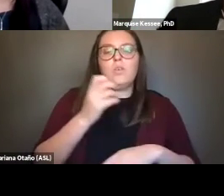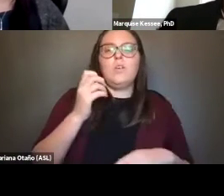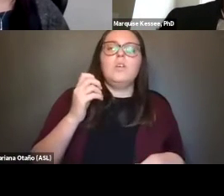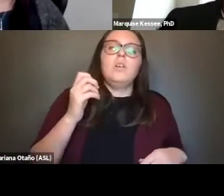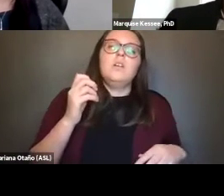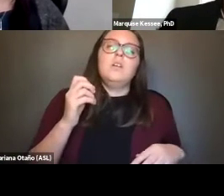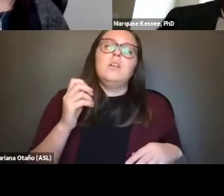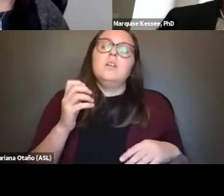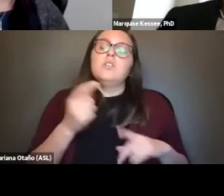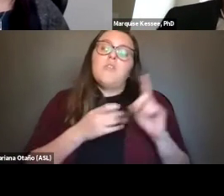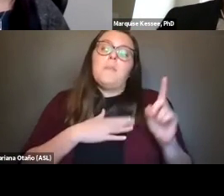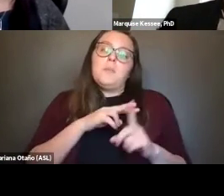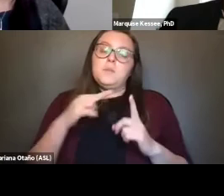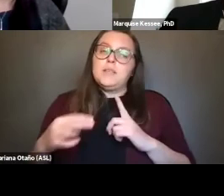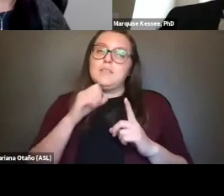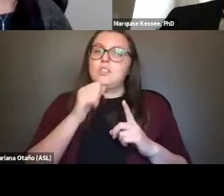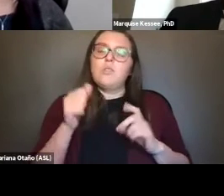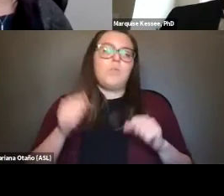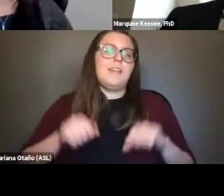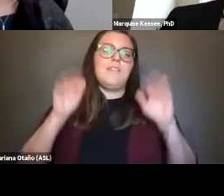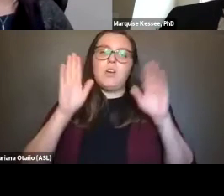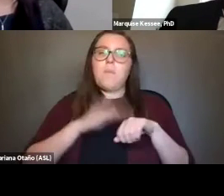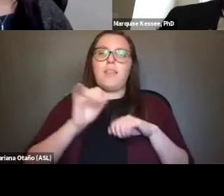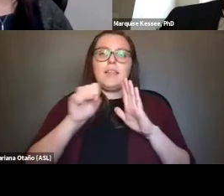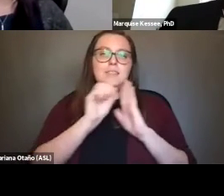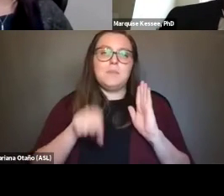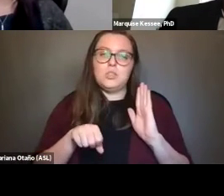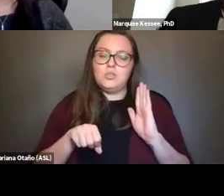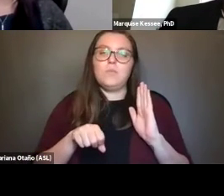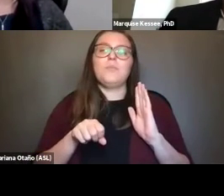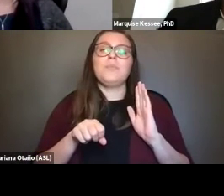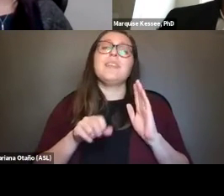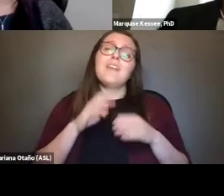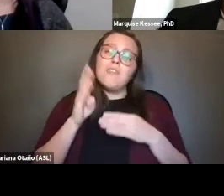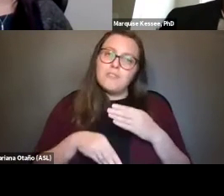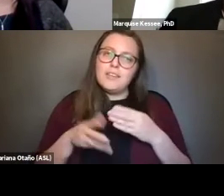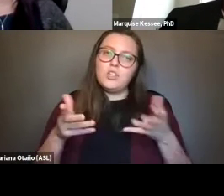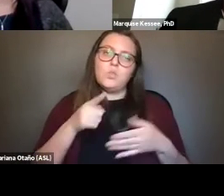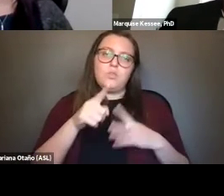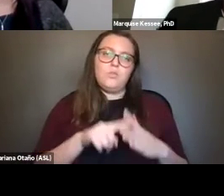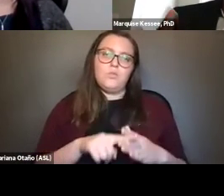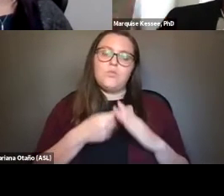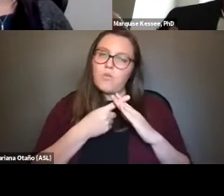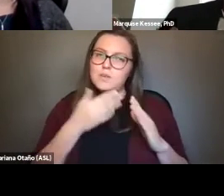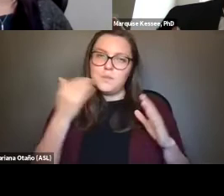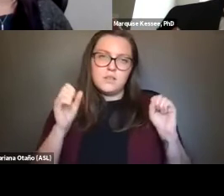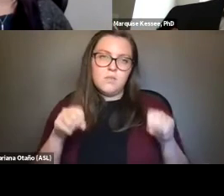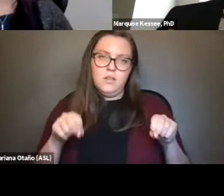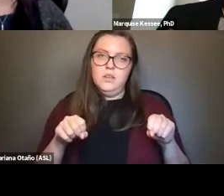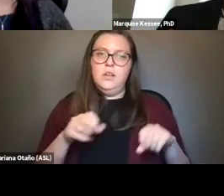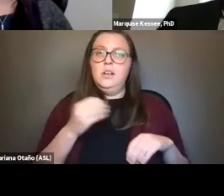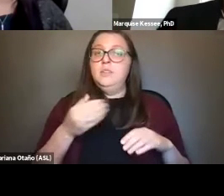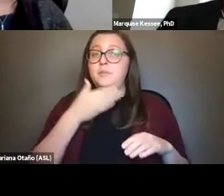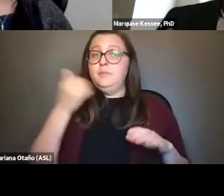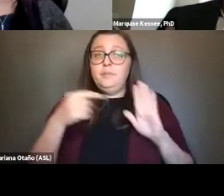my perspective, is just don't give up on that semester. You know, finish what you started as best you're able. And the best example is